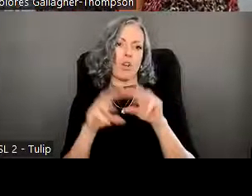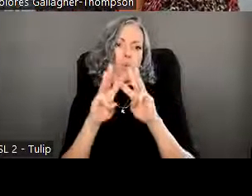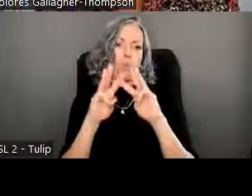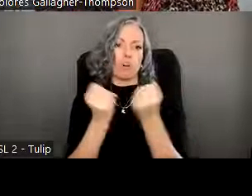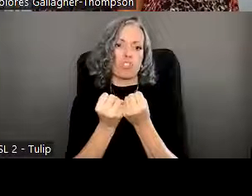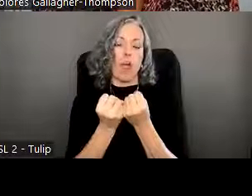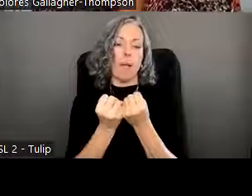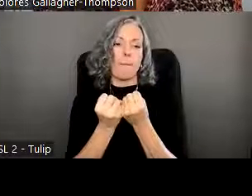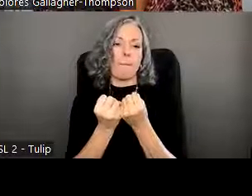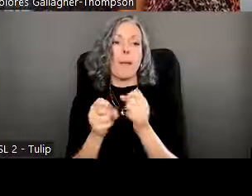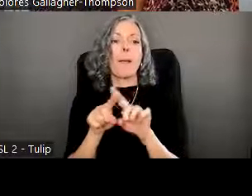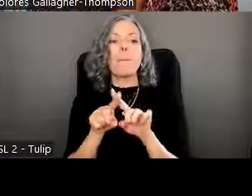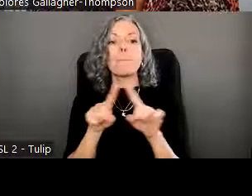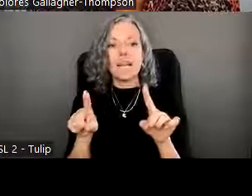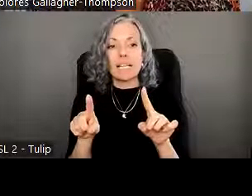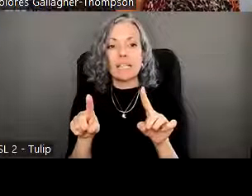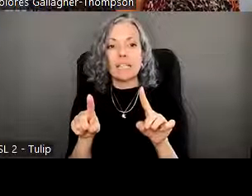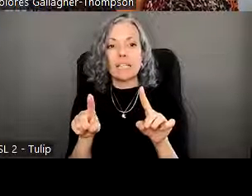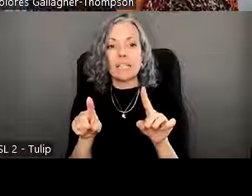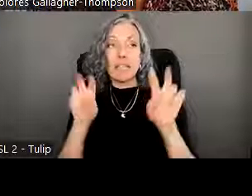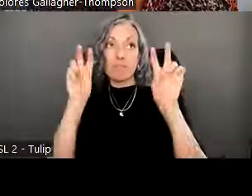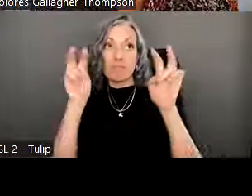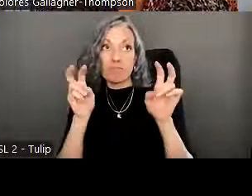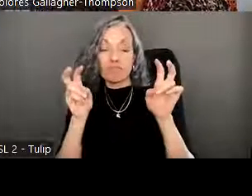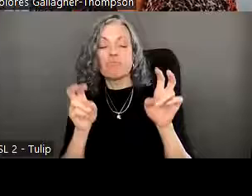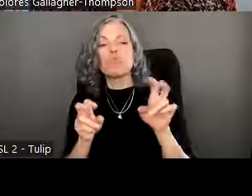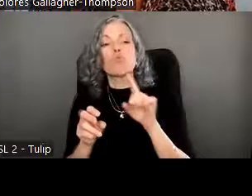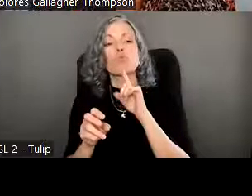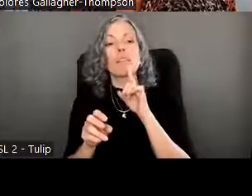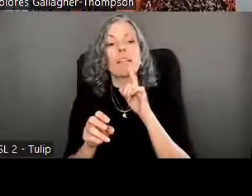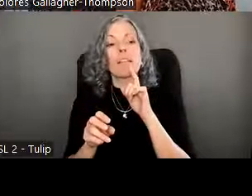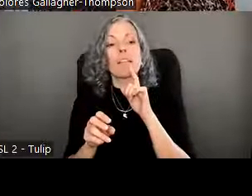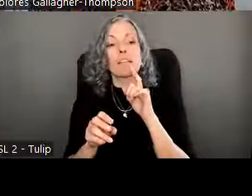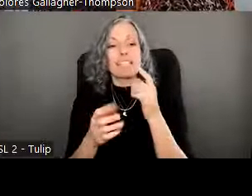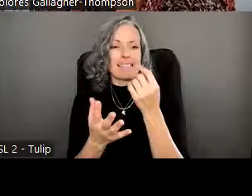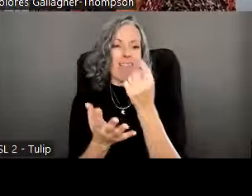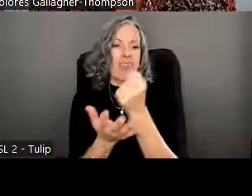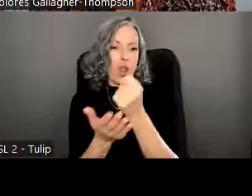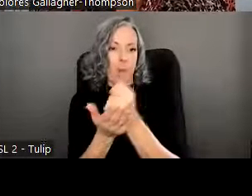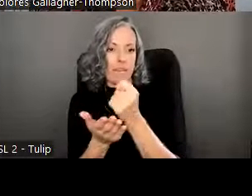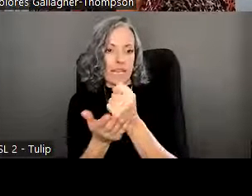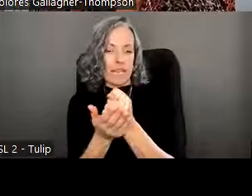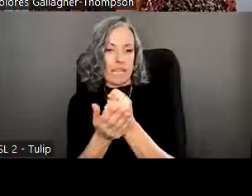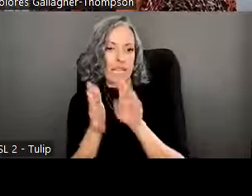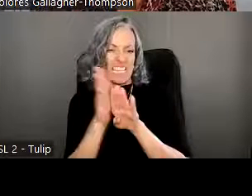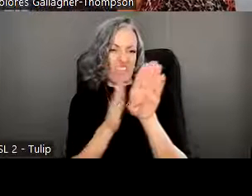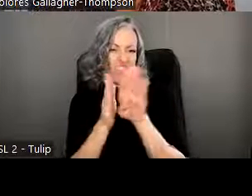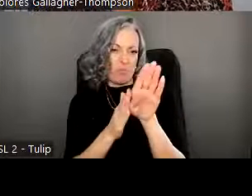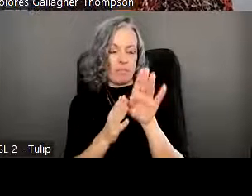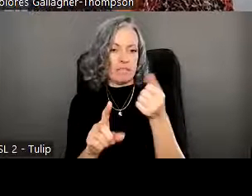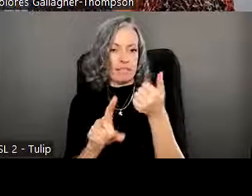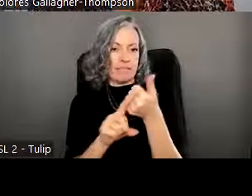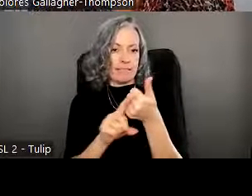format, but the theoretical basis is cognitive behavior therapy and development of